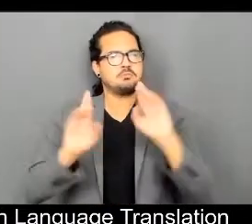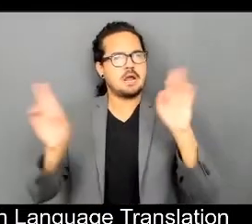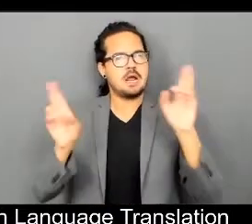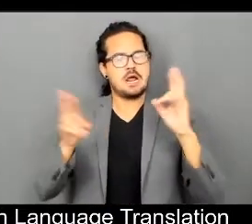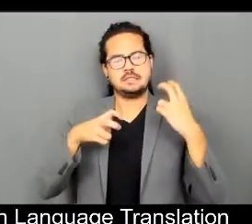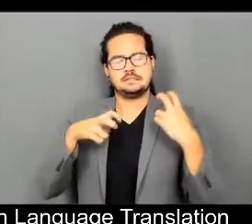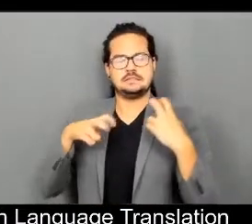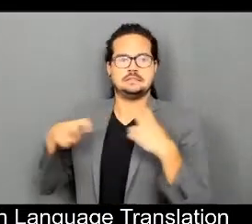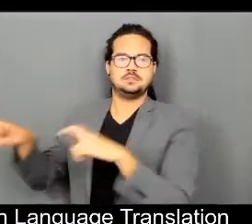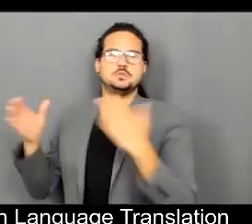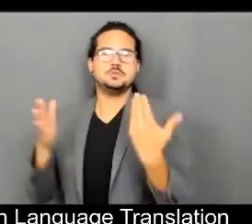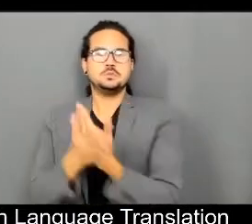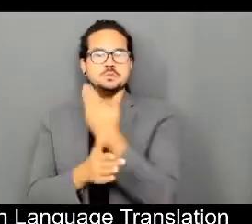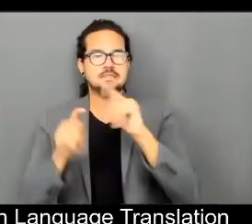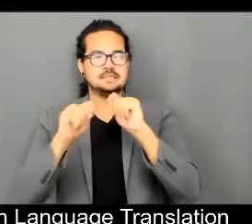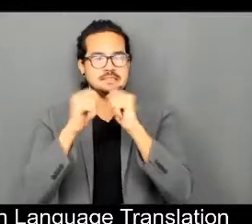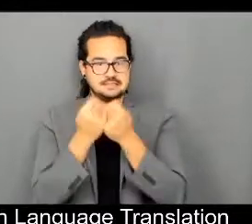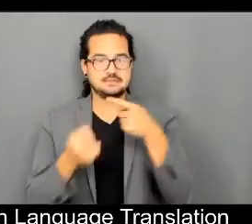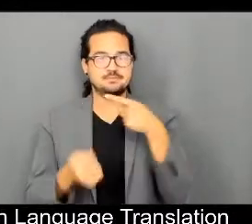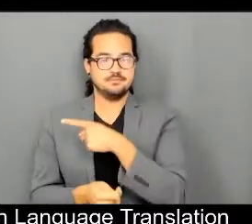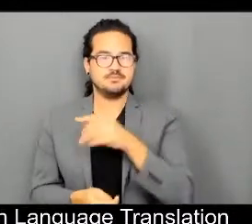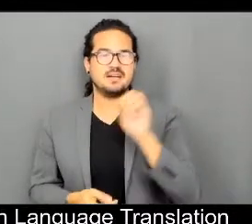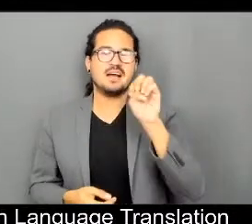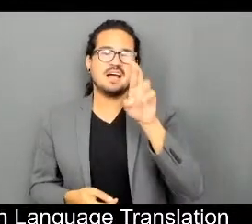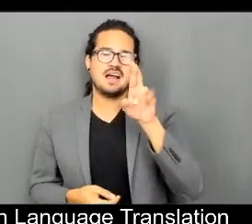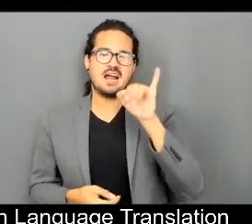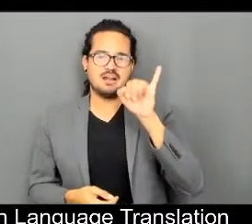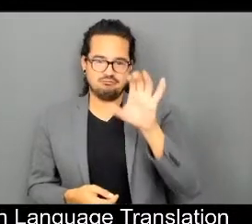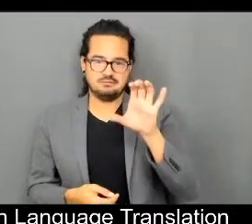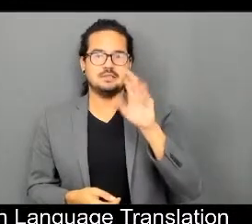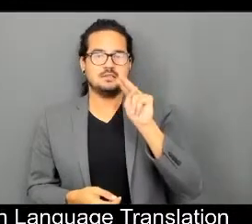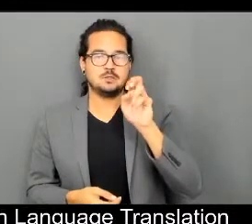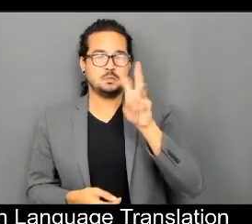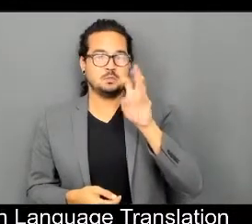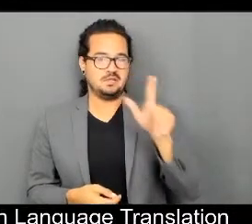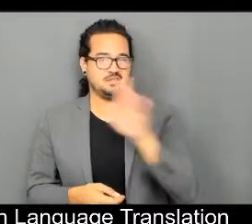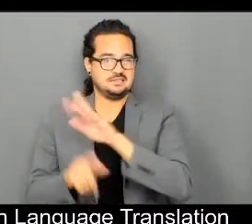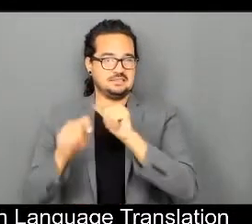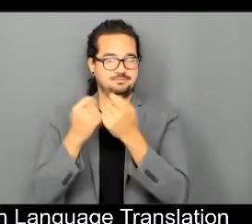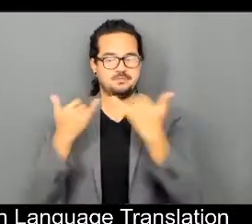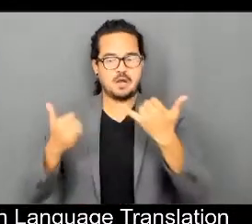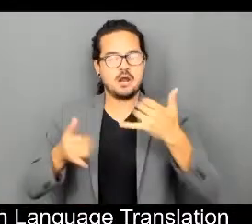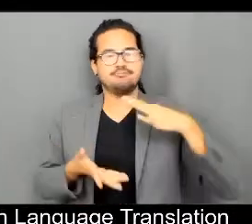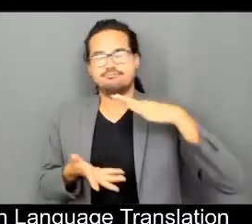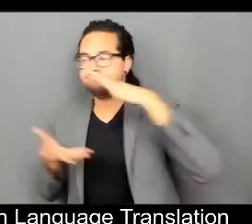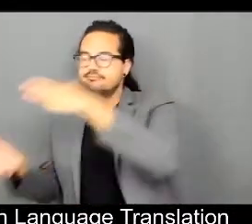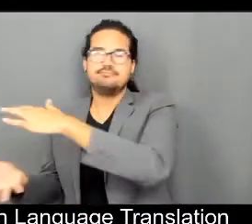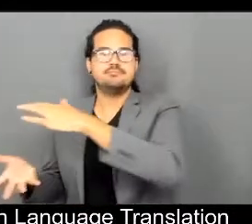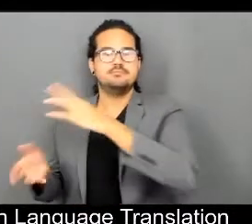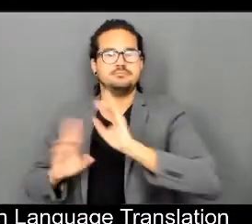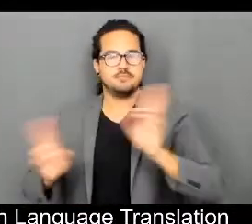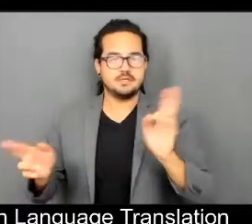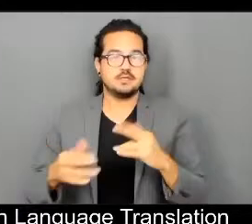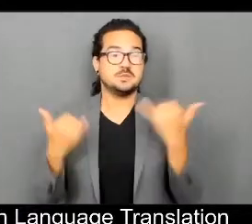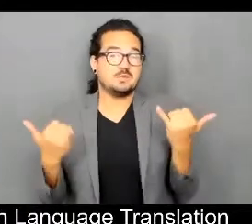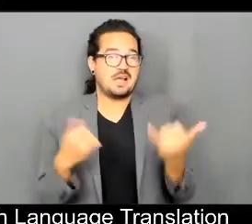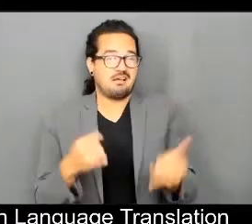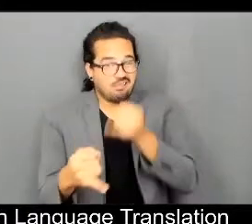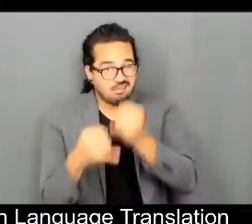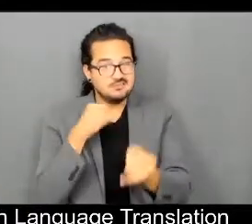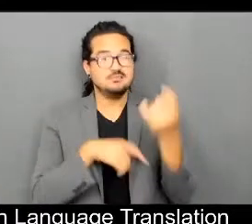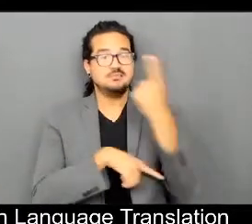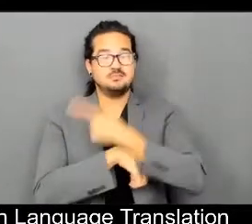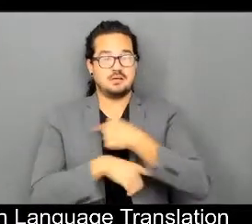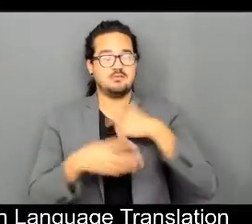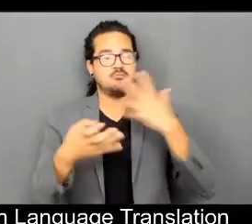tomorrow. So I did, though, as this is our last day, I want to say again a big thank you for the community, all the signs that